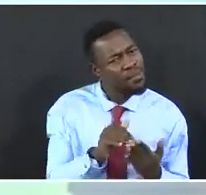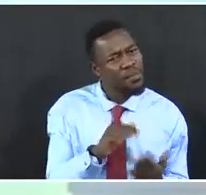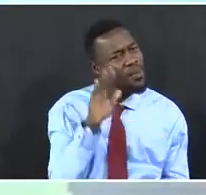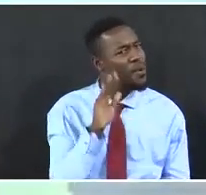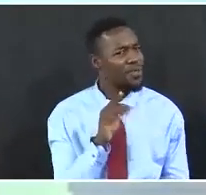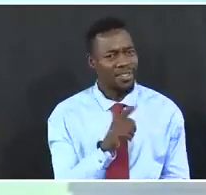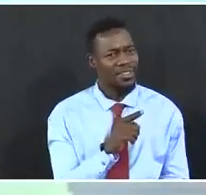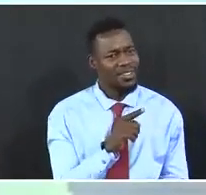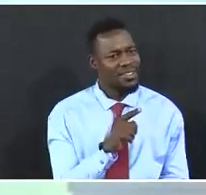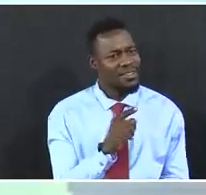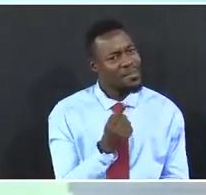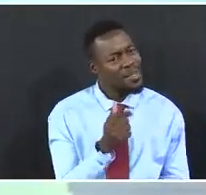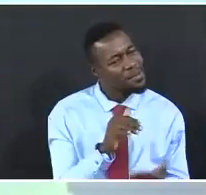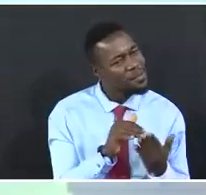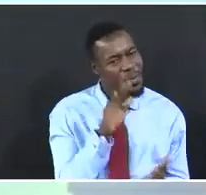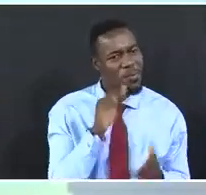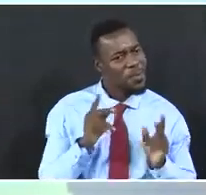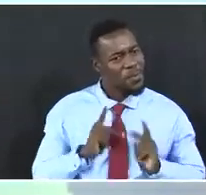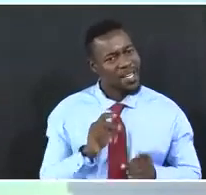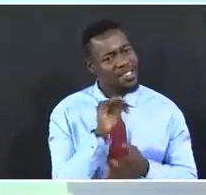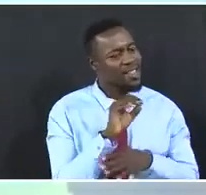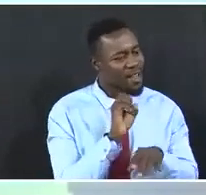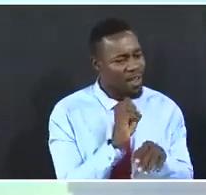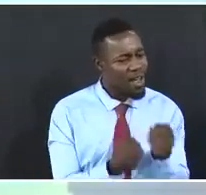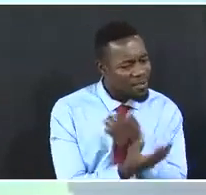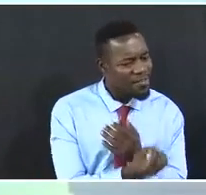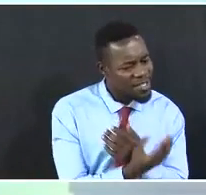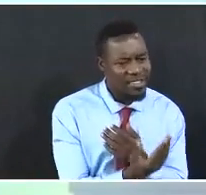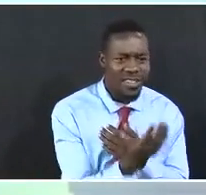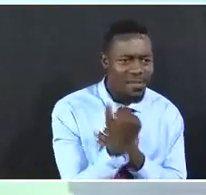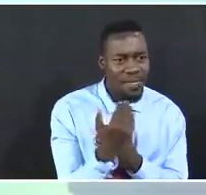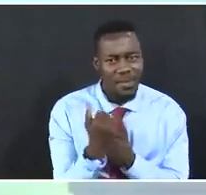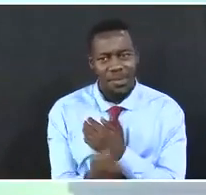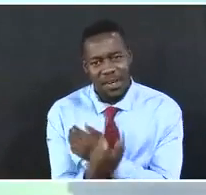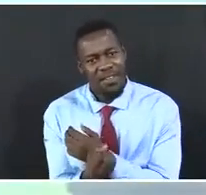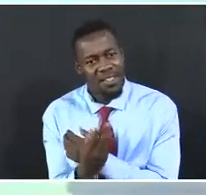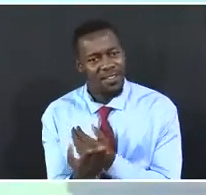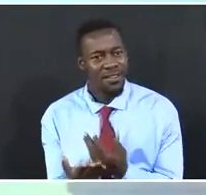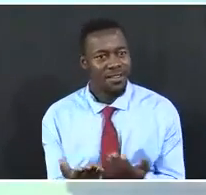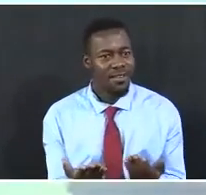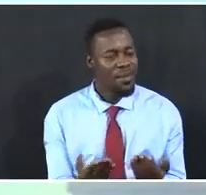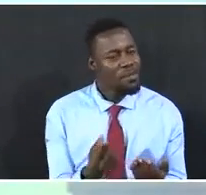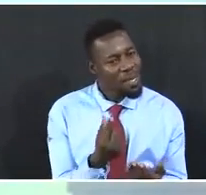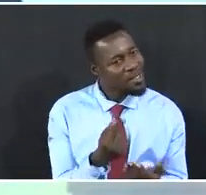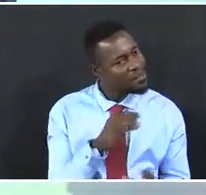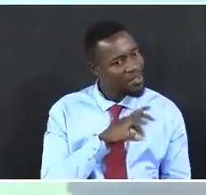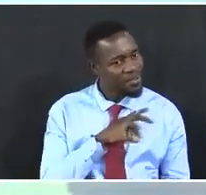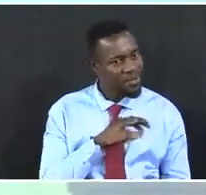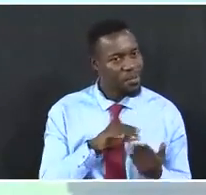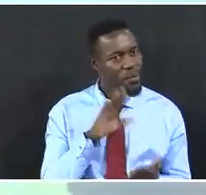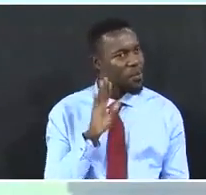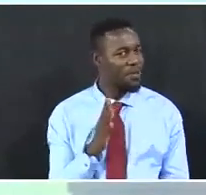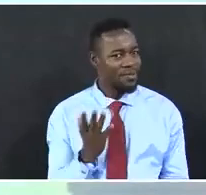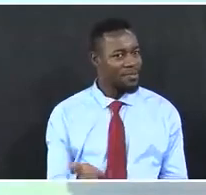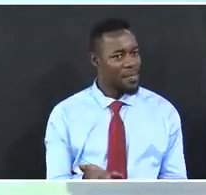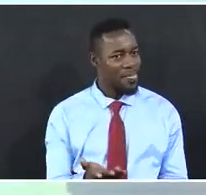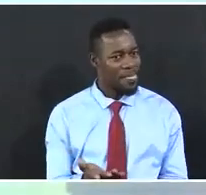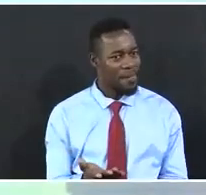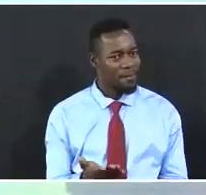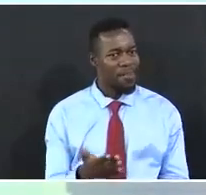in that employment. To the extent that some organization thought that they were giving too much money for consultancy, so they offered me a